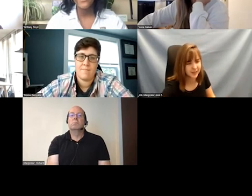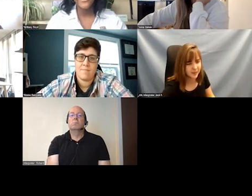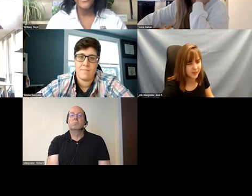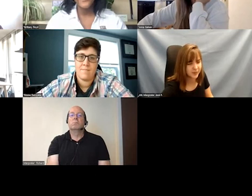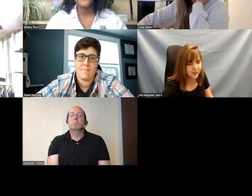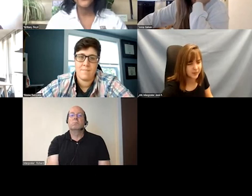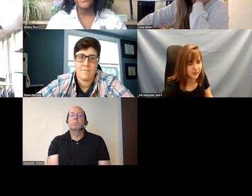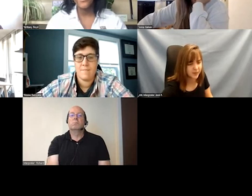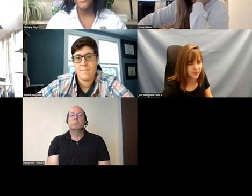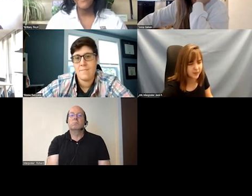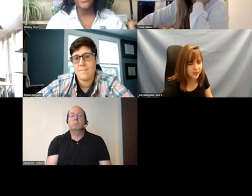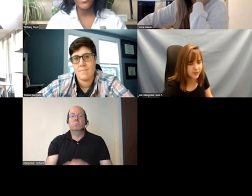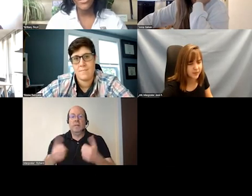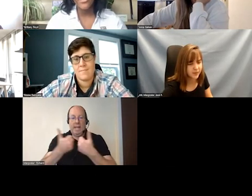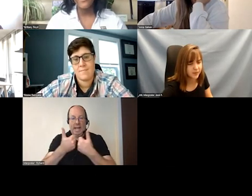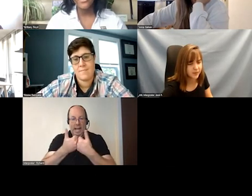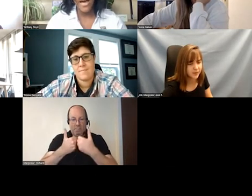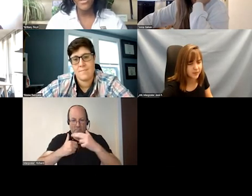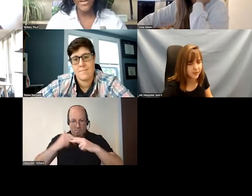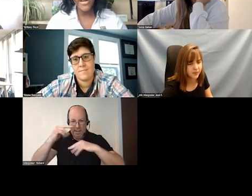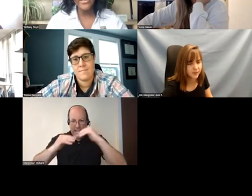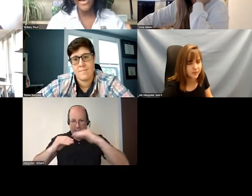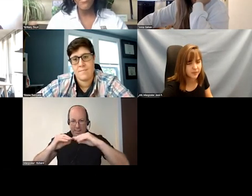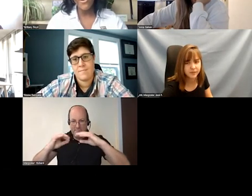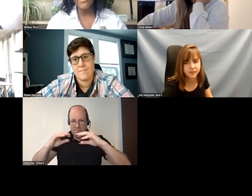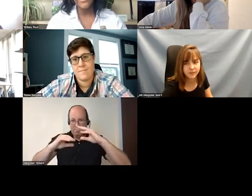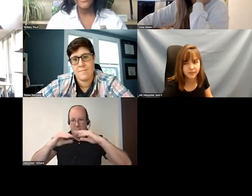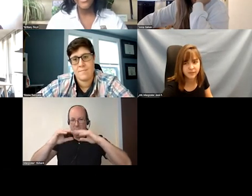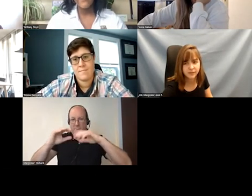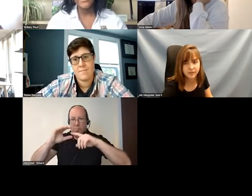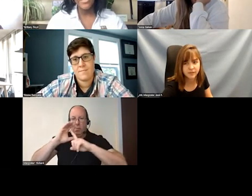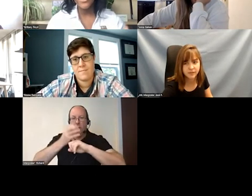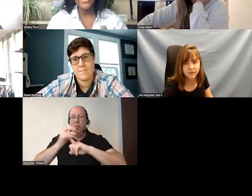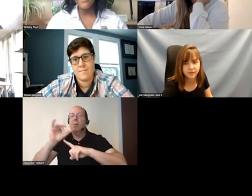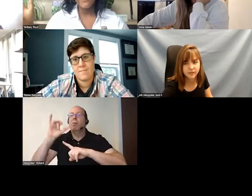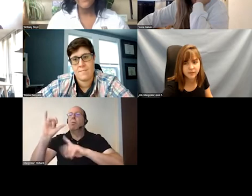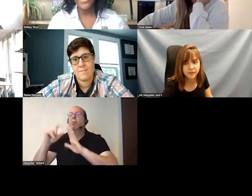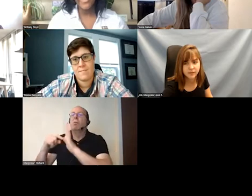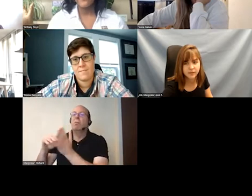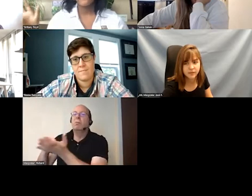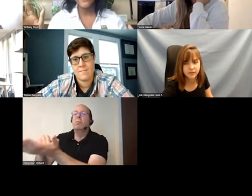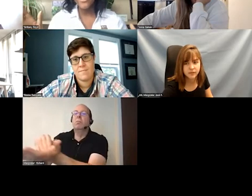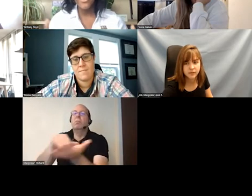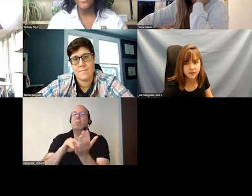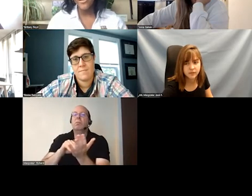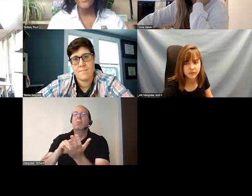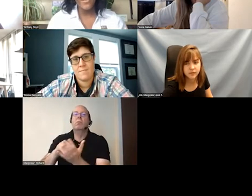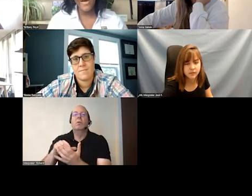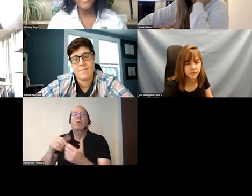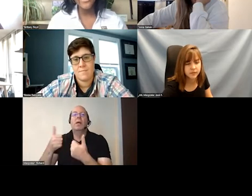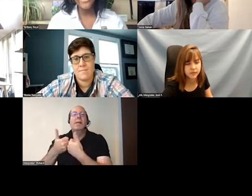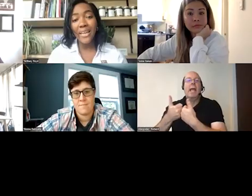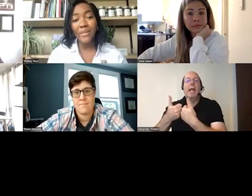that world and just seeing like the opportunity that was out there in the game world. And not just in the video game space, there's a lot of